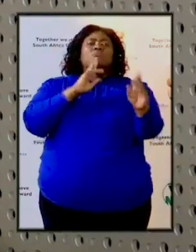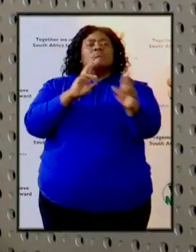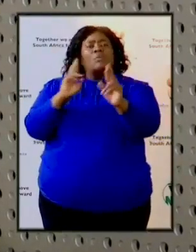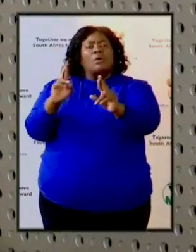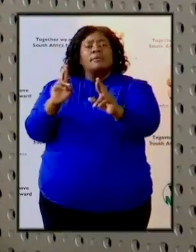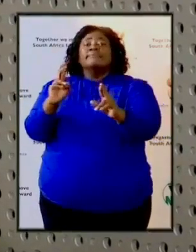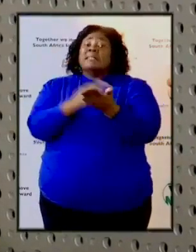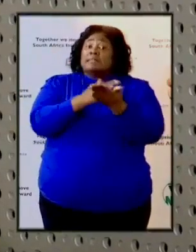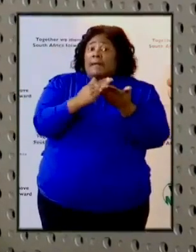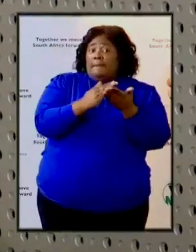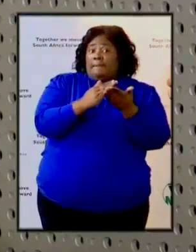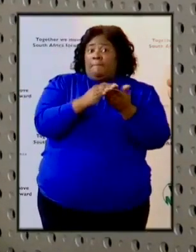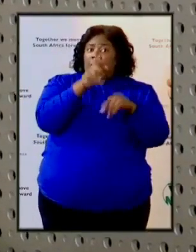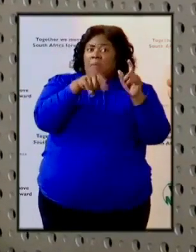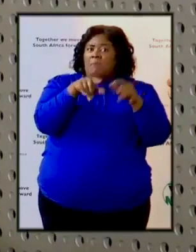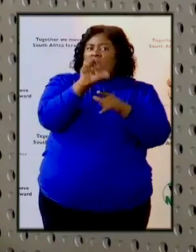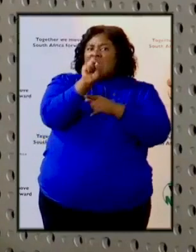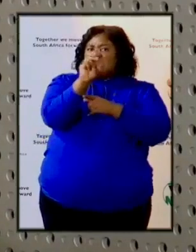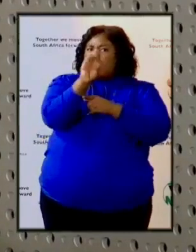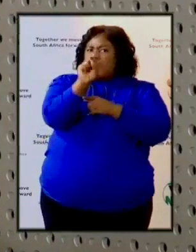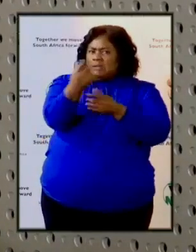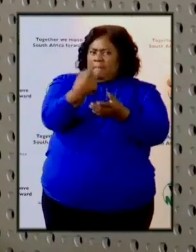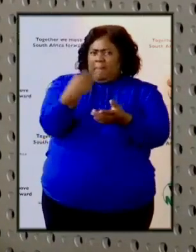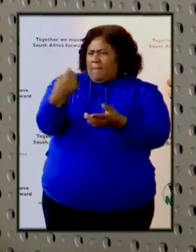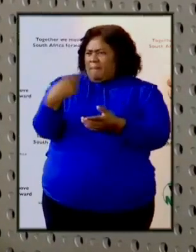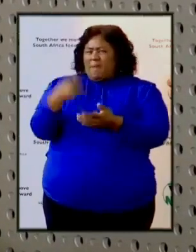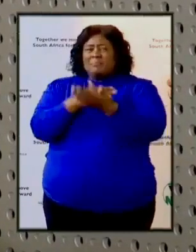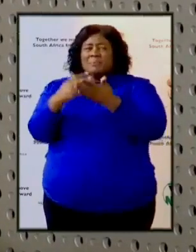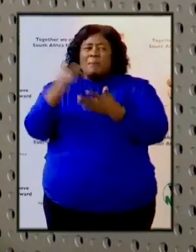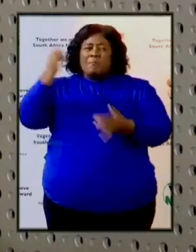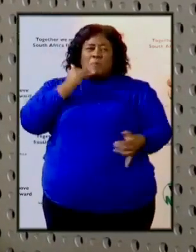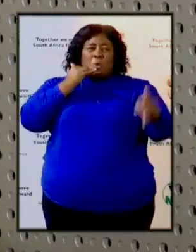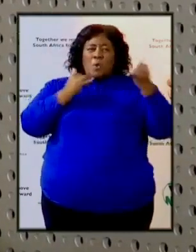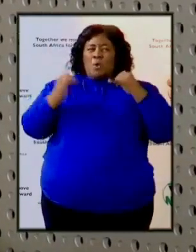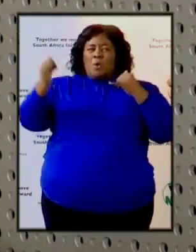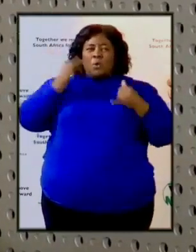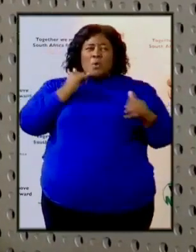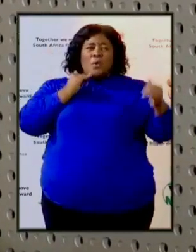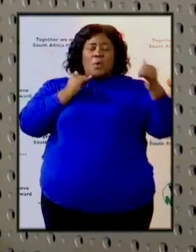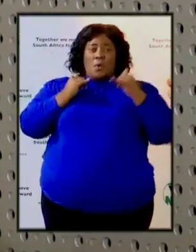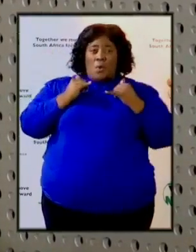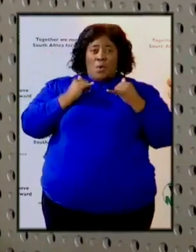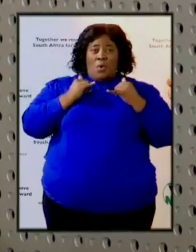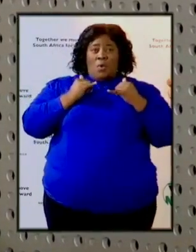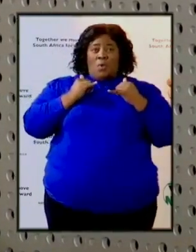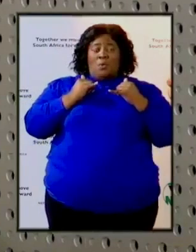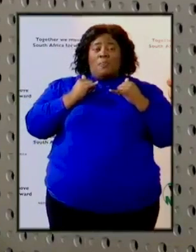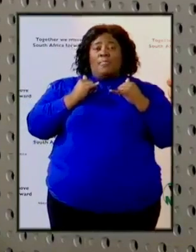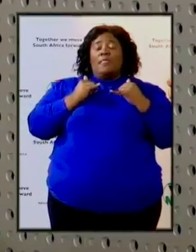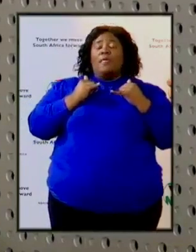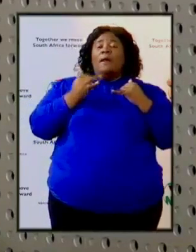of course, sent us SMSs and calls and didn't necessarily